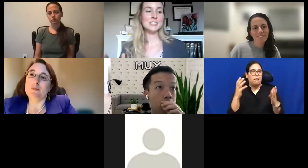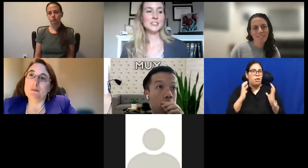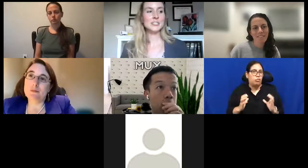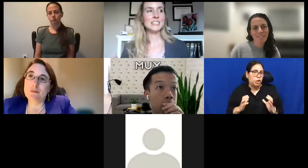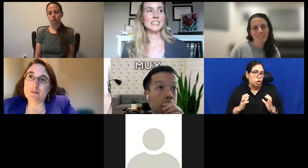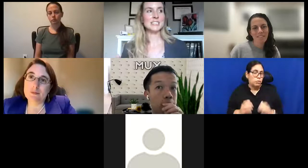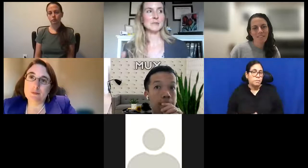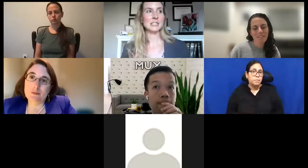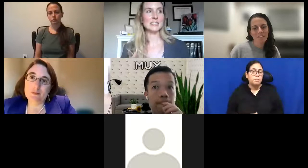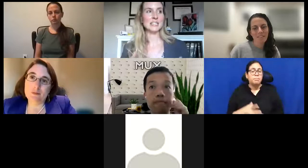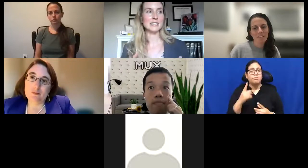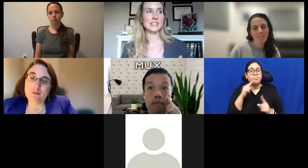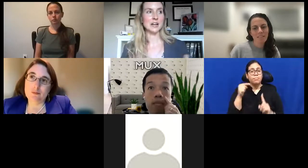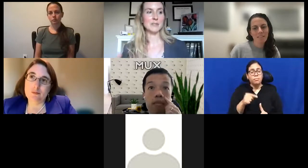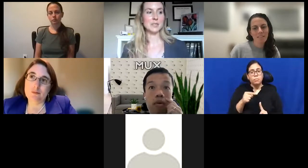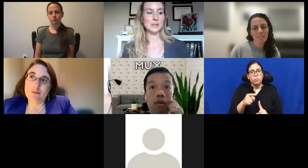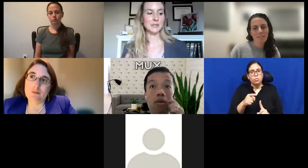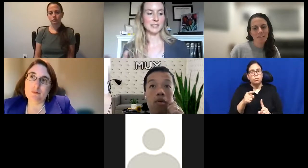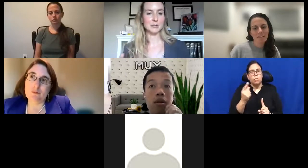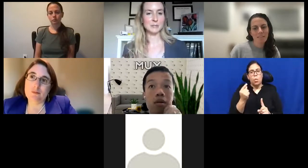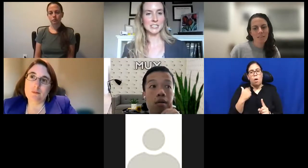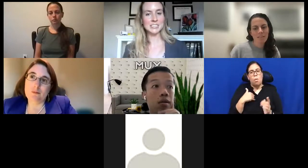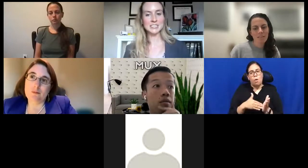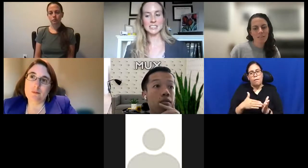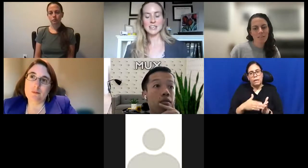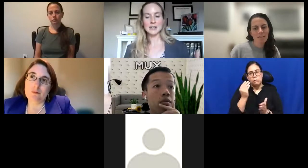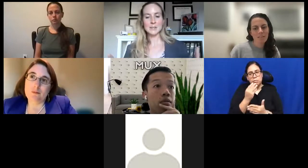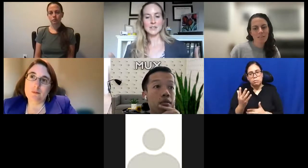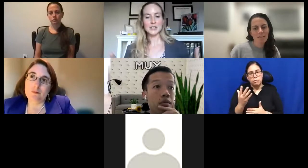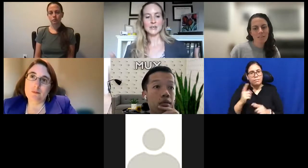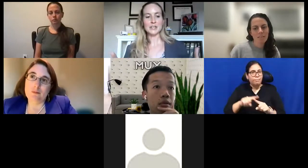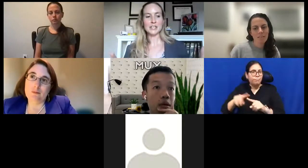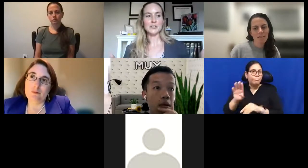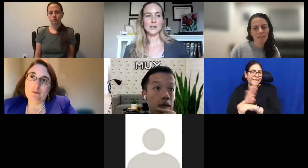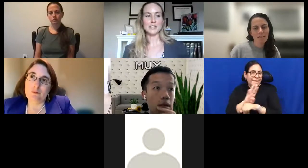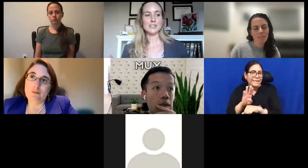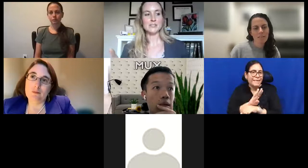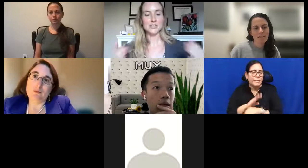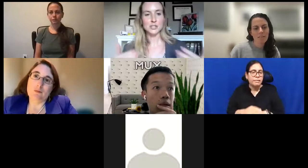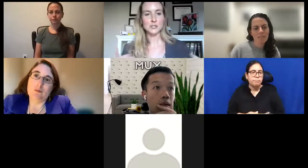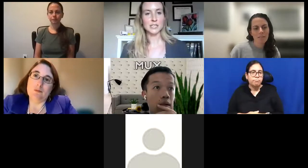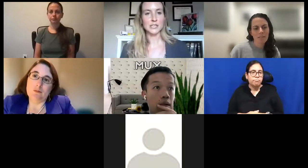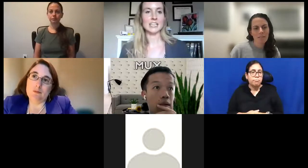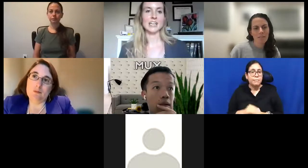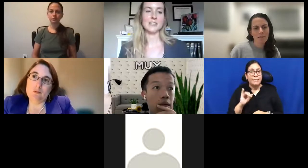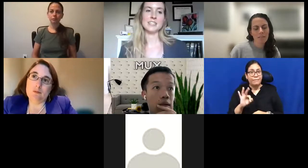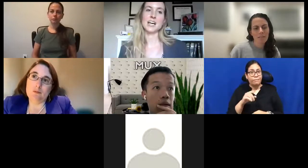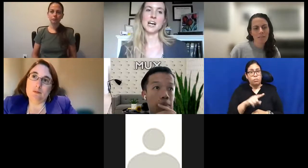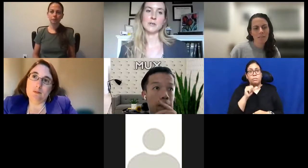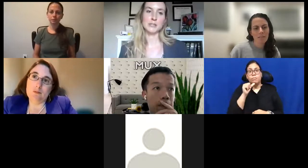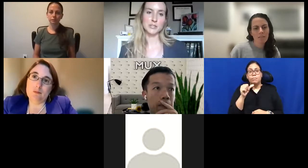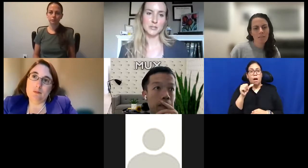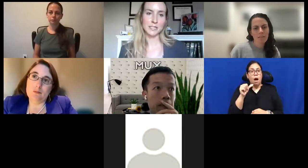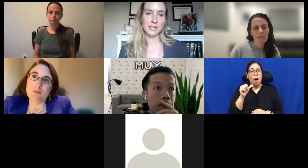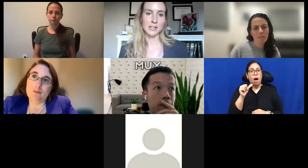But essentially sitting down, what I tell a lot of people, a lot of different businesses is, if you aren't visually looking at this,